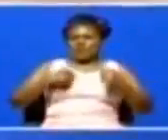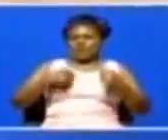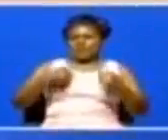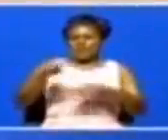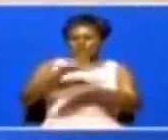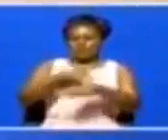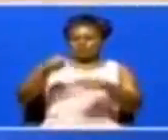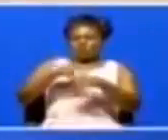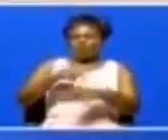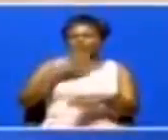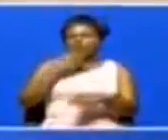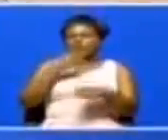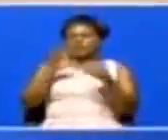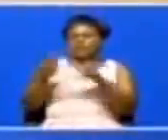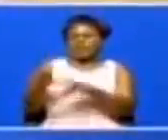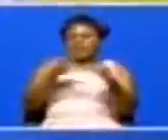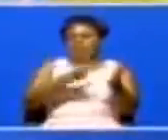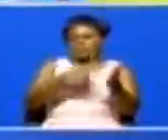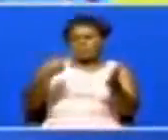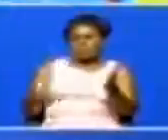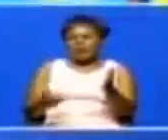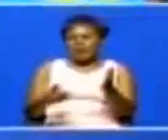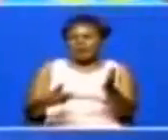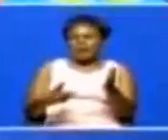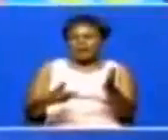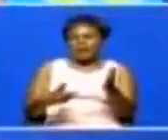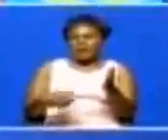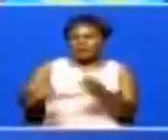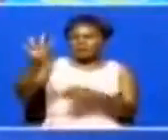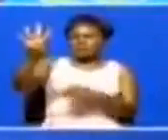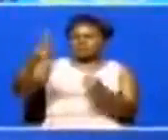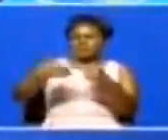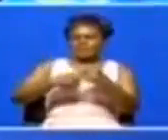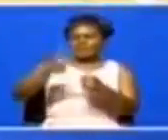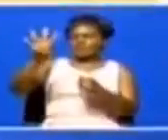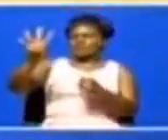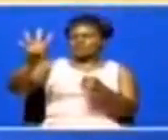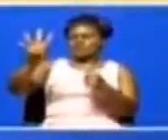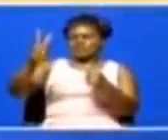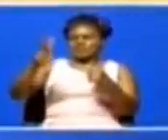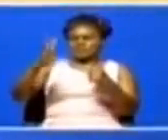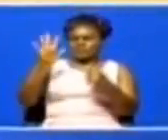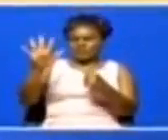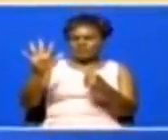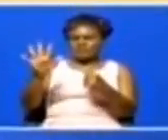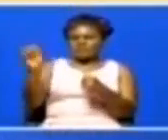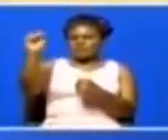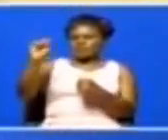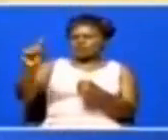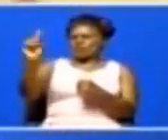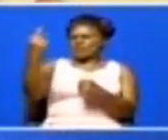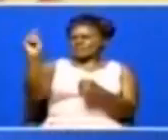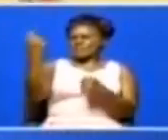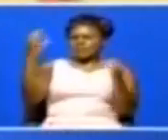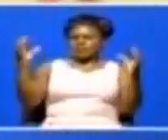champions Laser Hill suffered defeat after falling to APE Rugunga on a 47-45 scoreline. Sinyolo Girls becomes the first